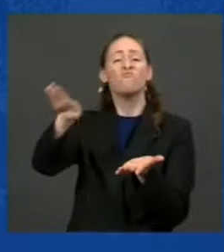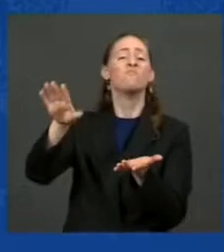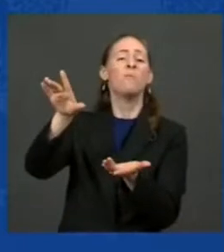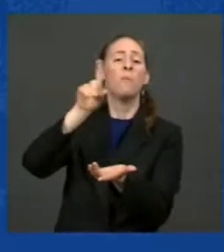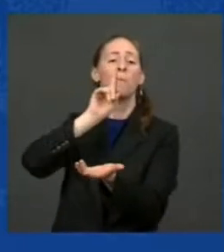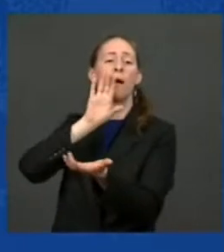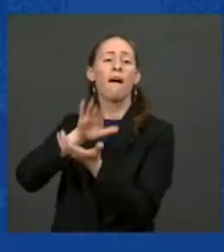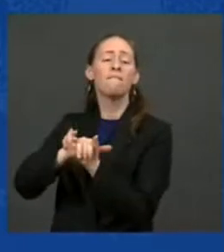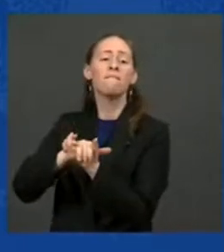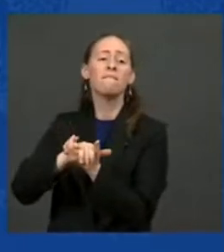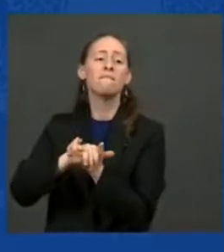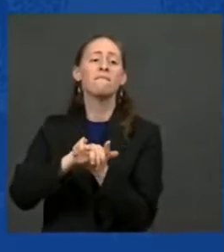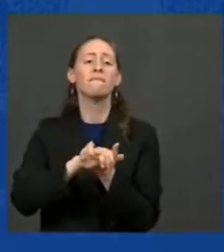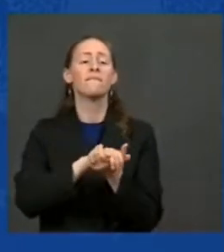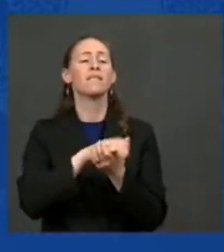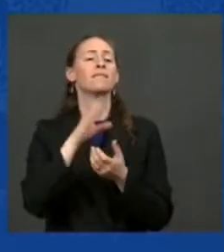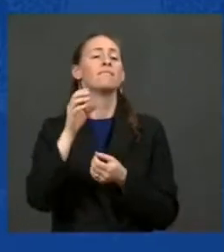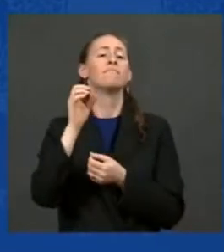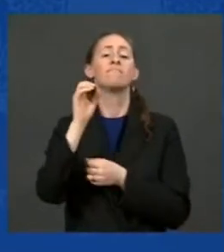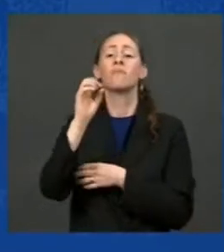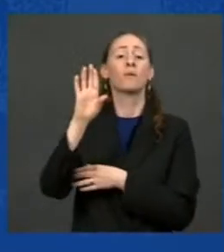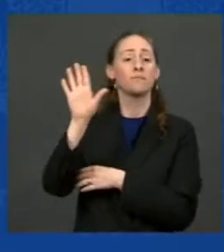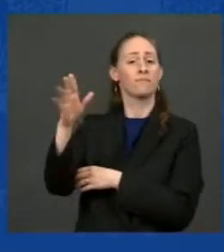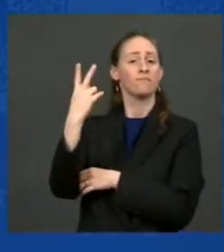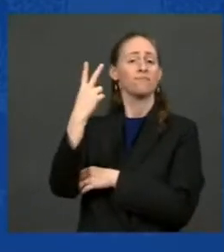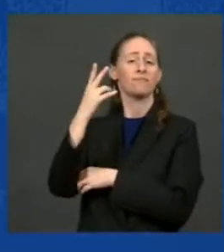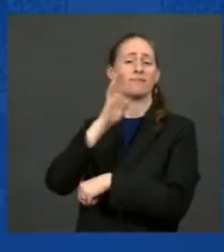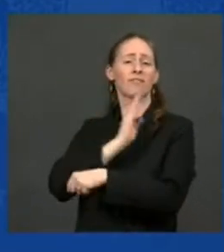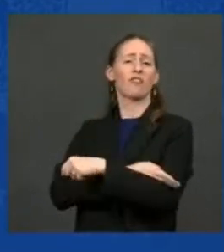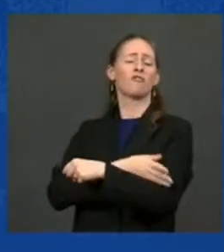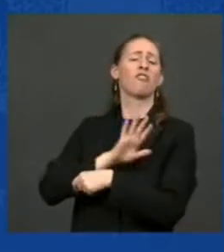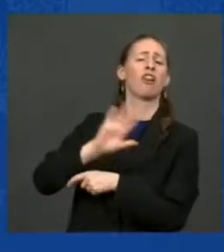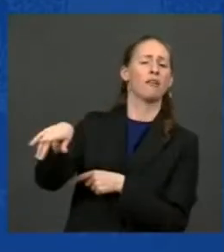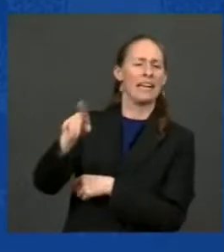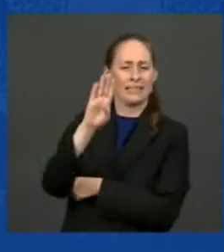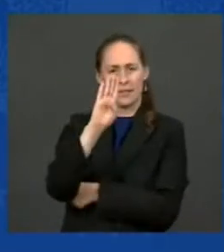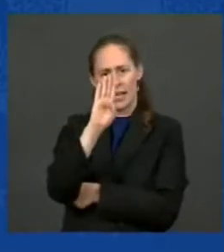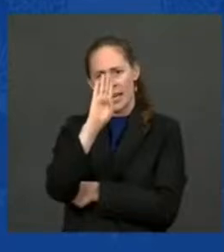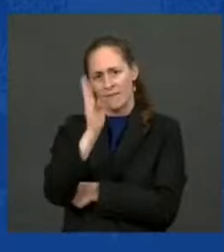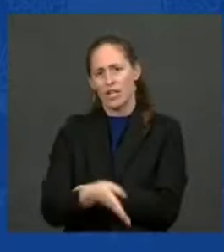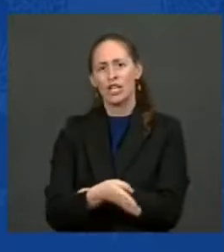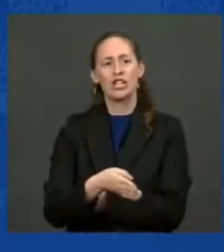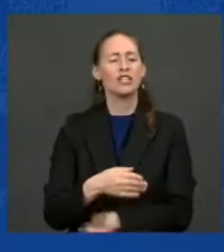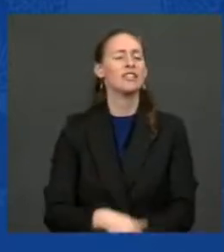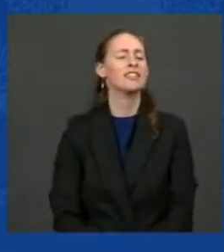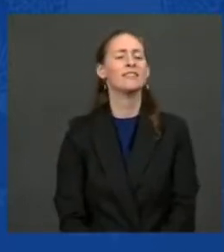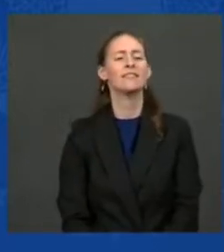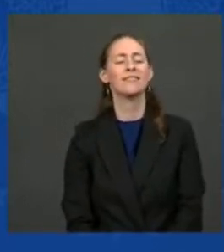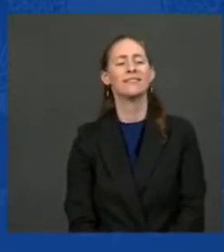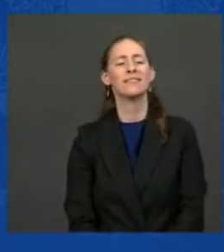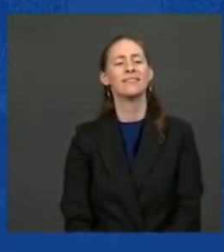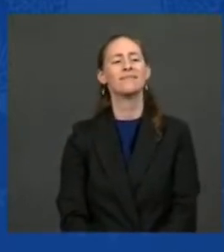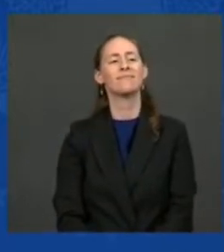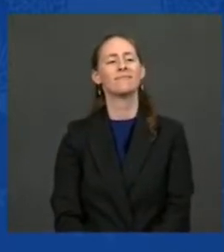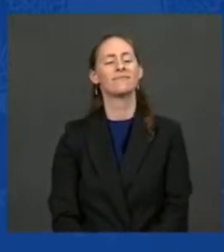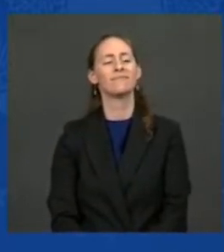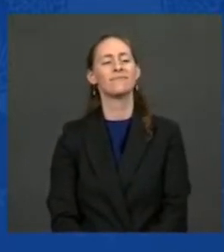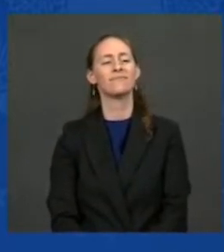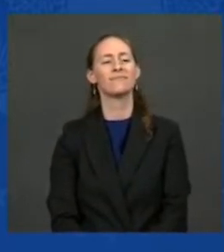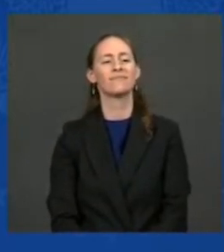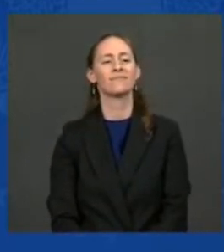two brilliant, beautiful daughters. I remember the passion and eloquence that you brought to the floor,